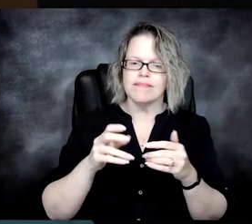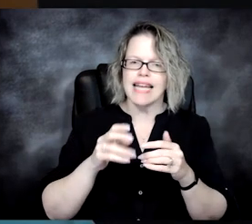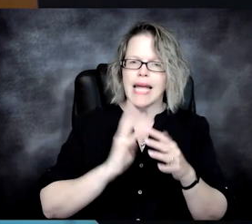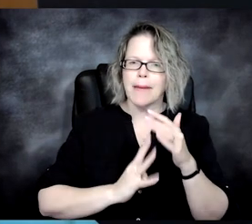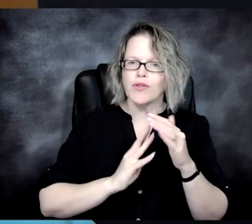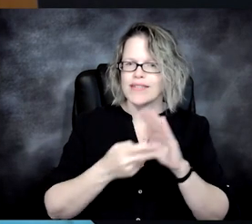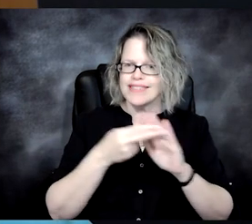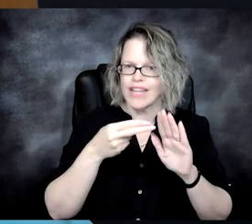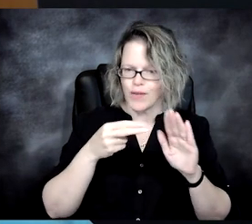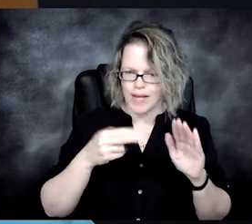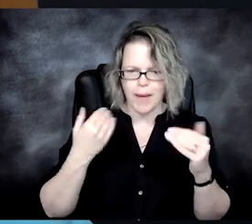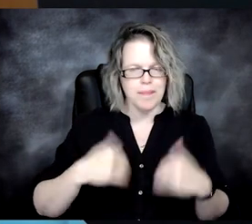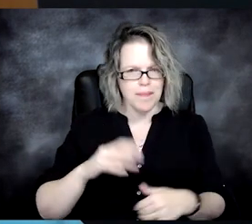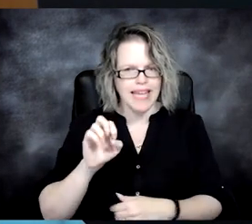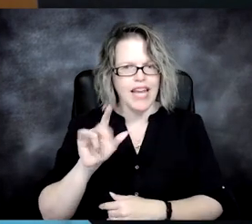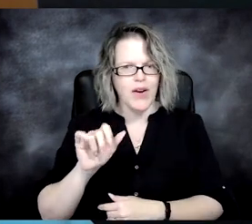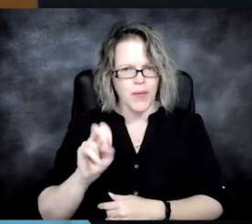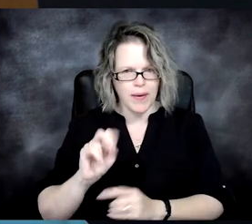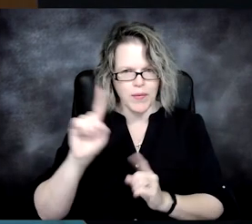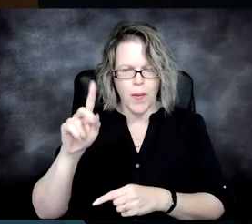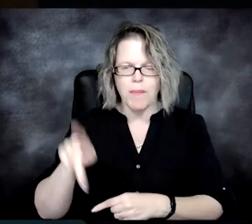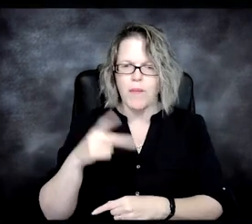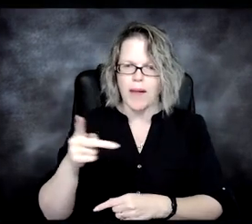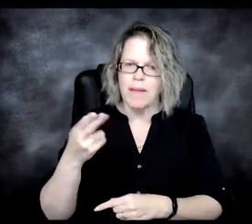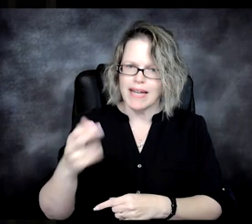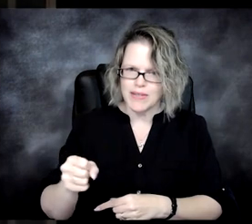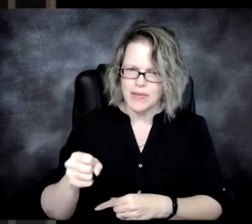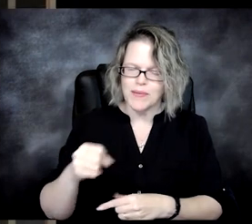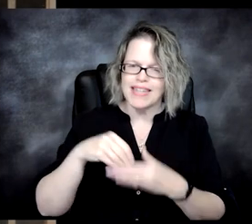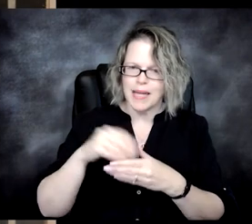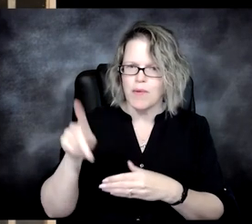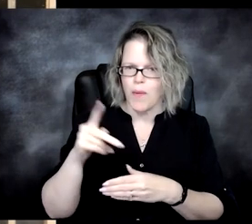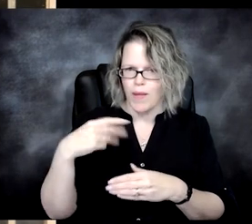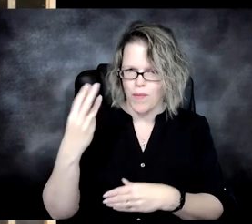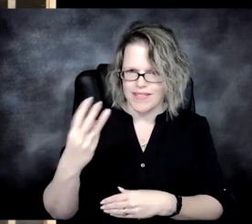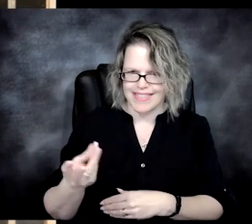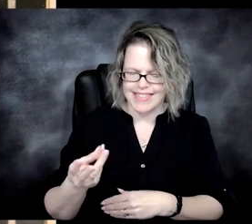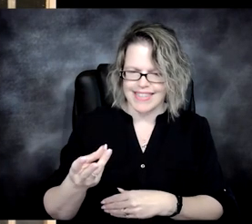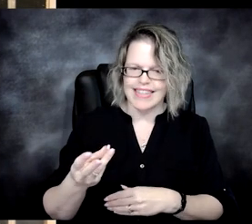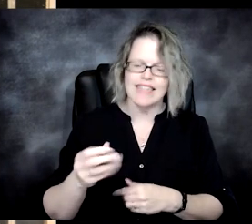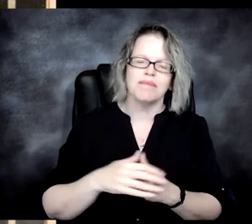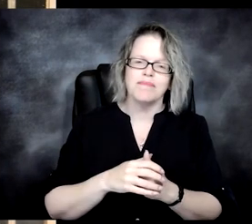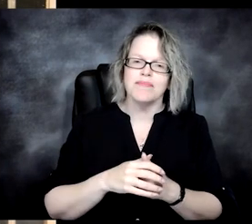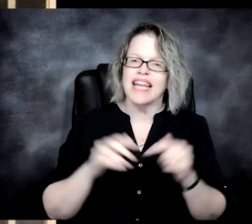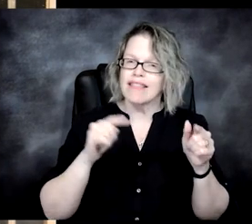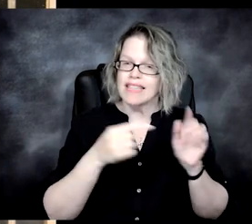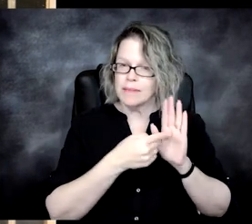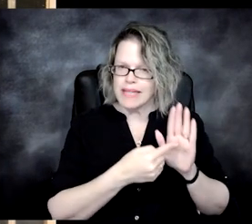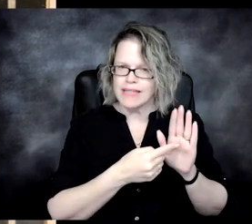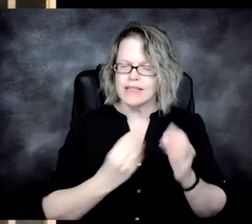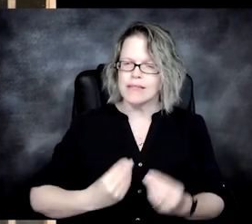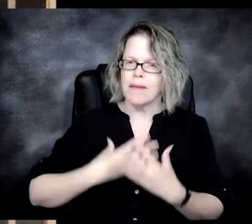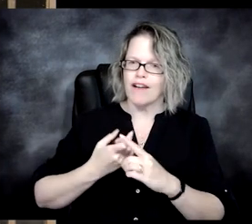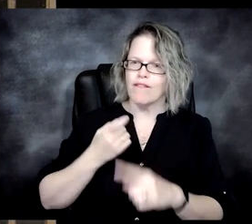My name is Irwin Limerick and I go to Puyallup High School in the city of Puyallup. In my piece, Immigrant Stereotypes, was inspired by a TED Talk